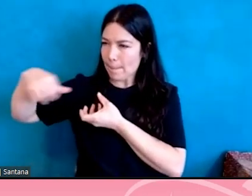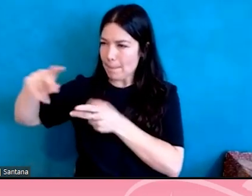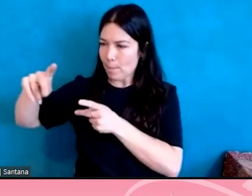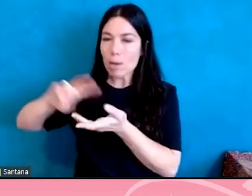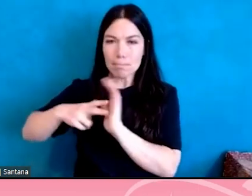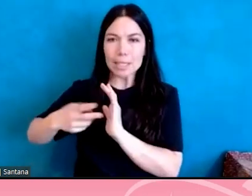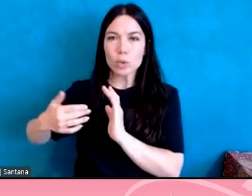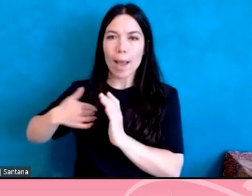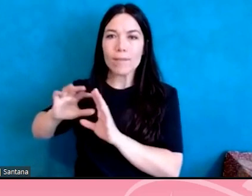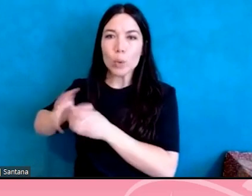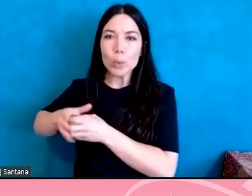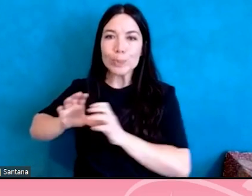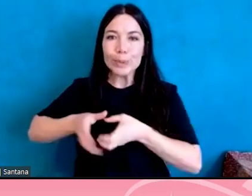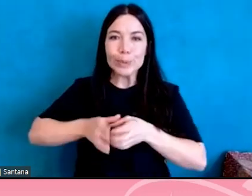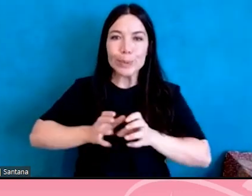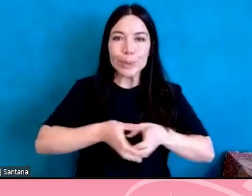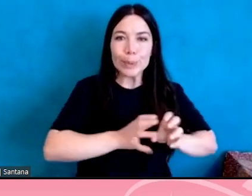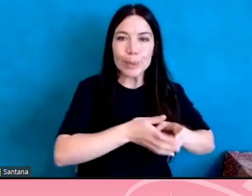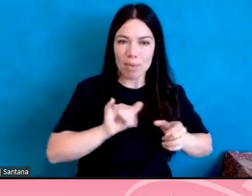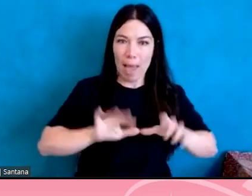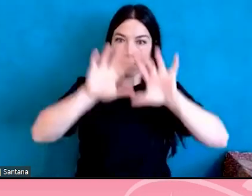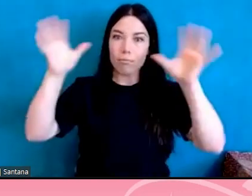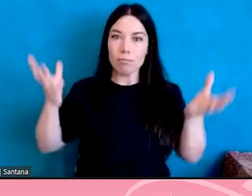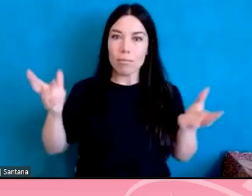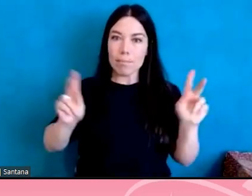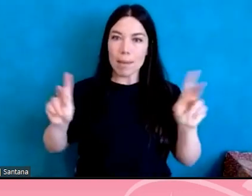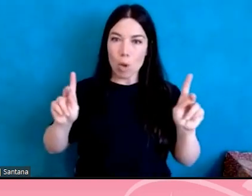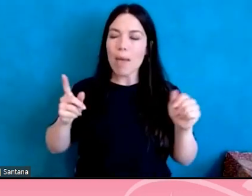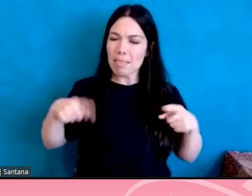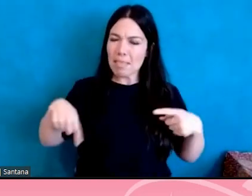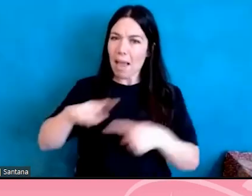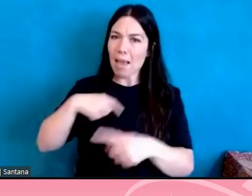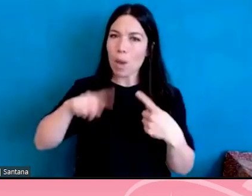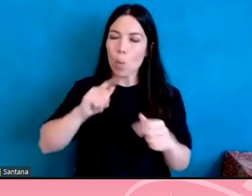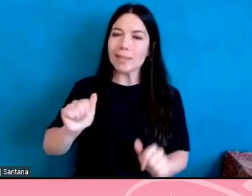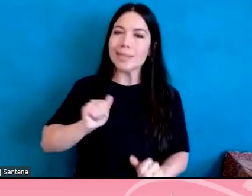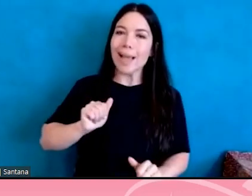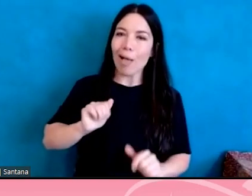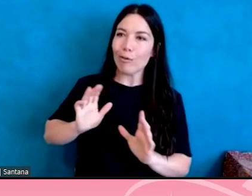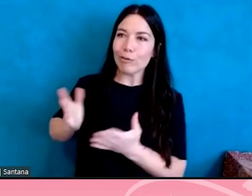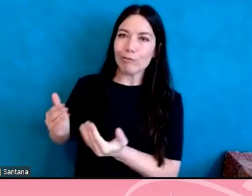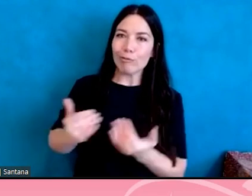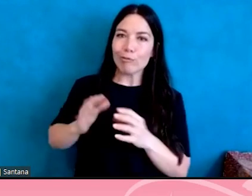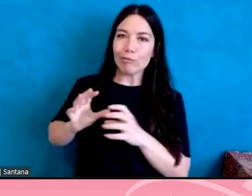within that populace, and those groups self-organize to form communities.